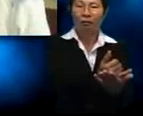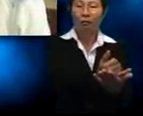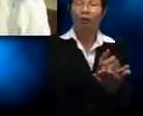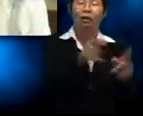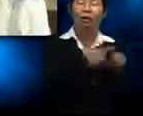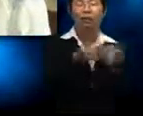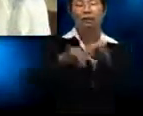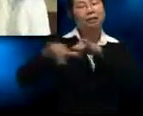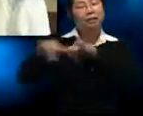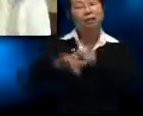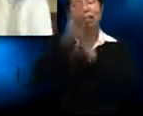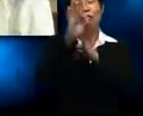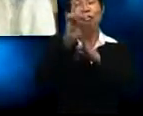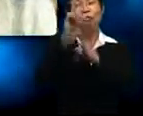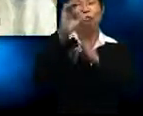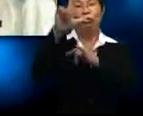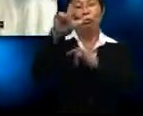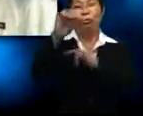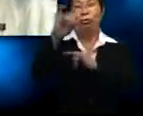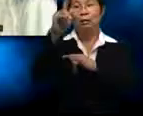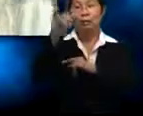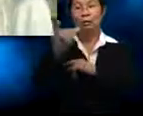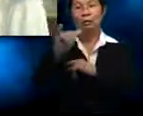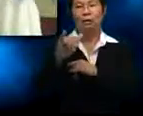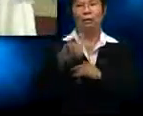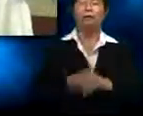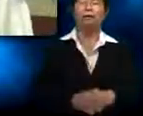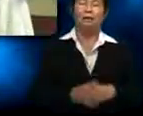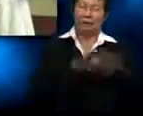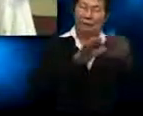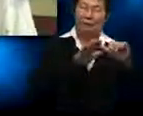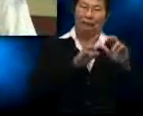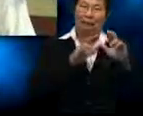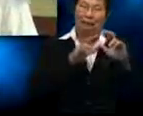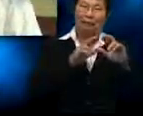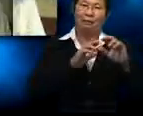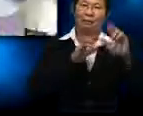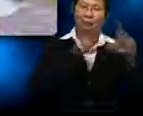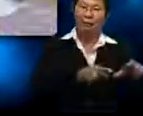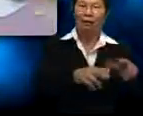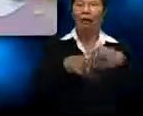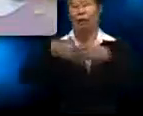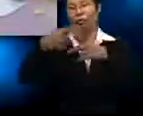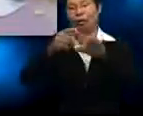velocity unless acted upon by an external force.